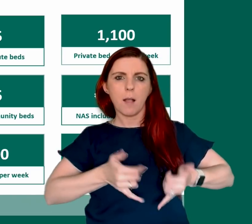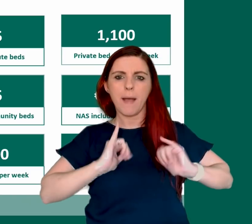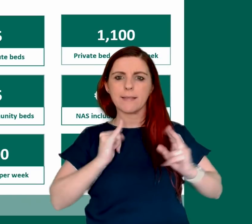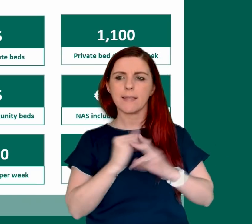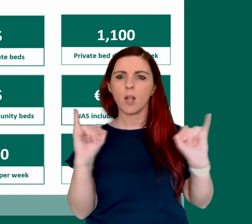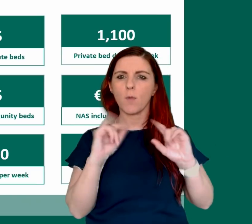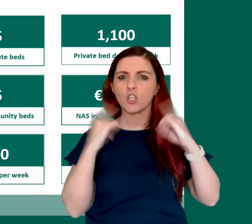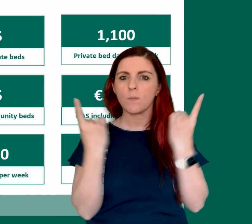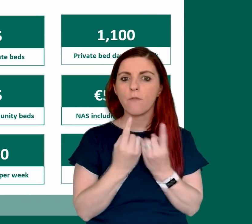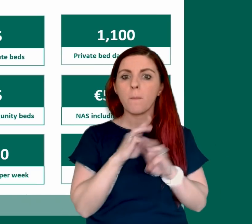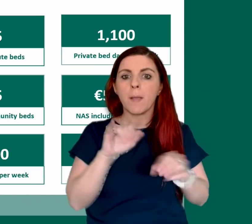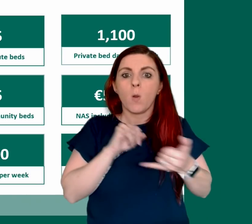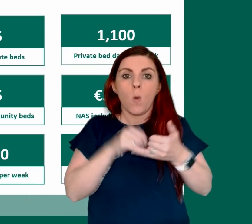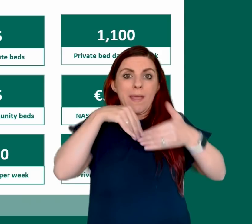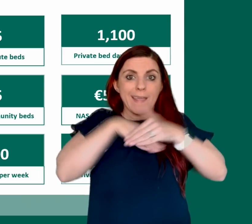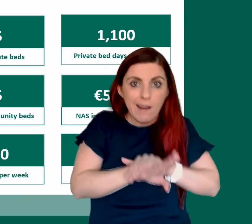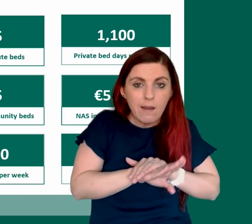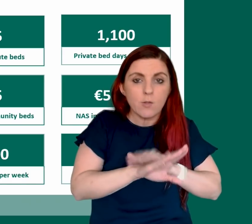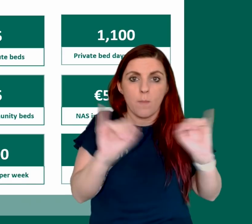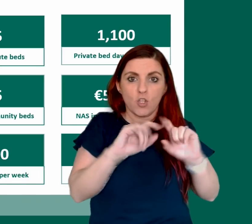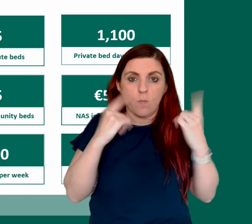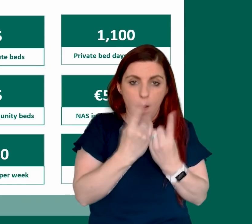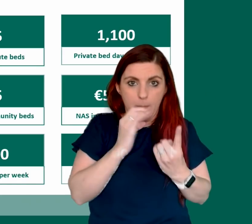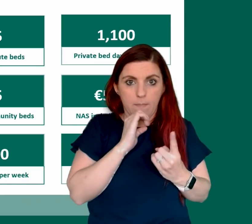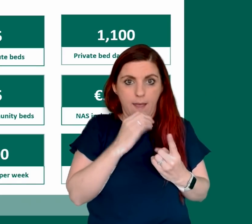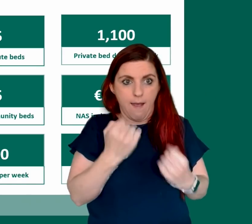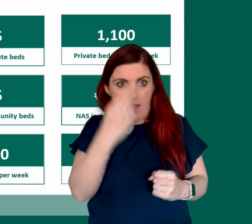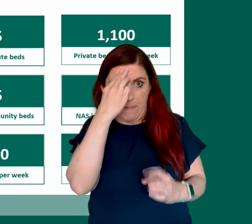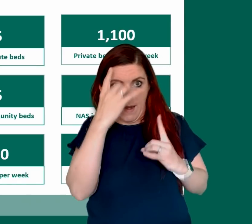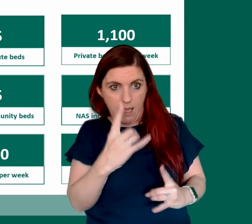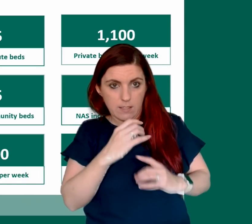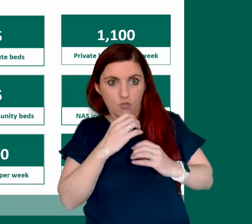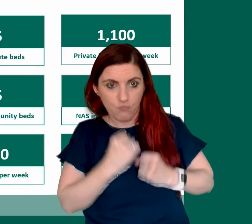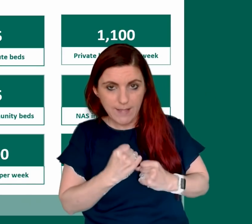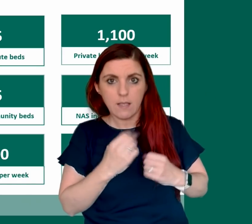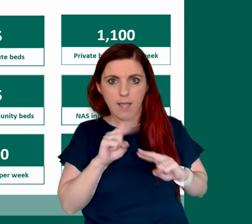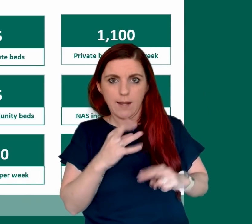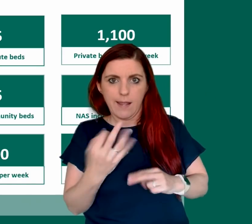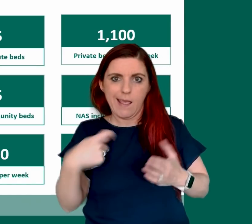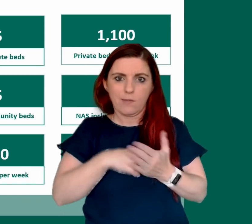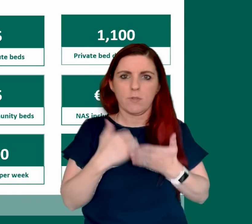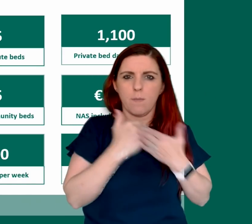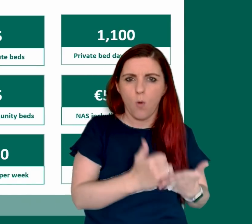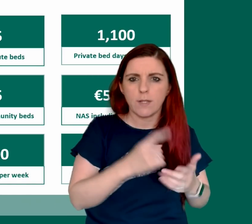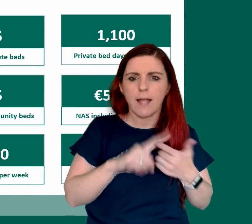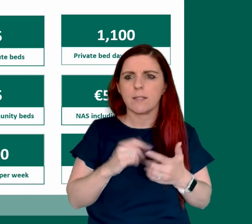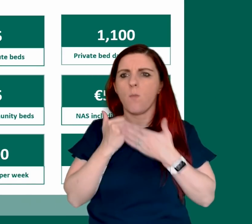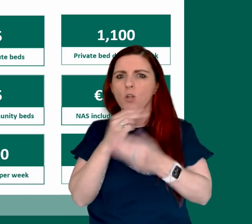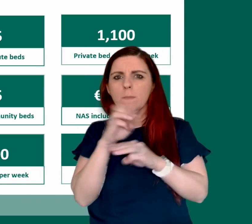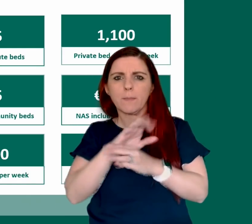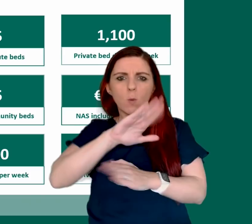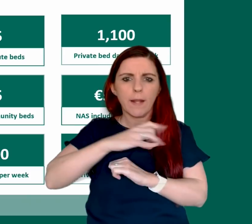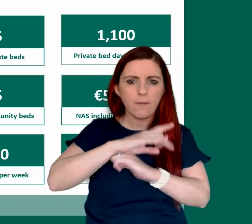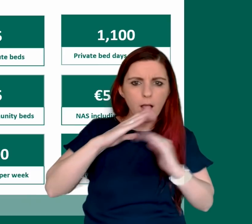departments for people who present, and also then in terms of our disability services, having extra capacity around supporting people to leave hospital who